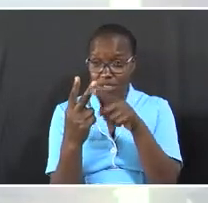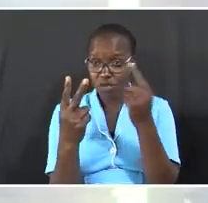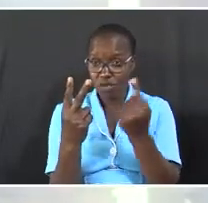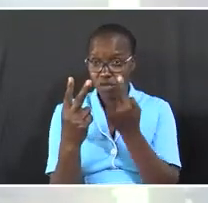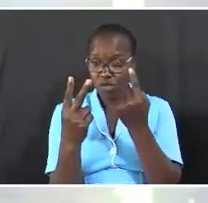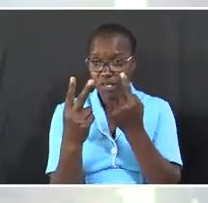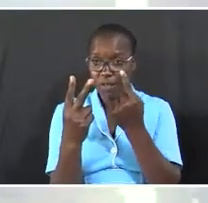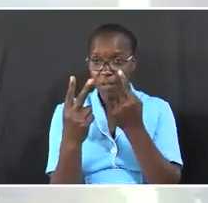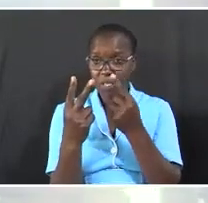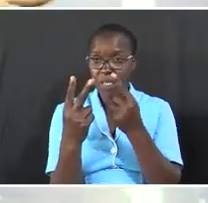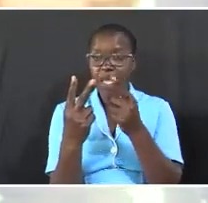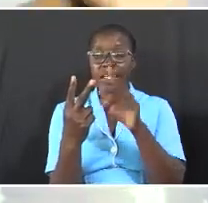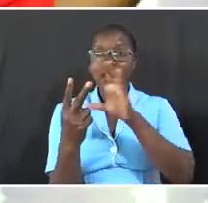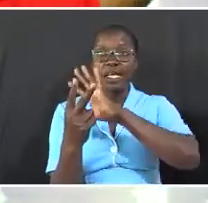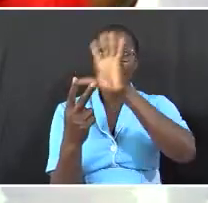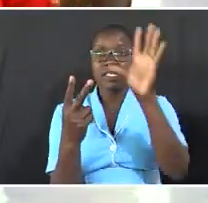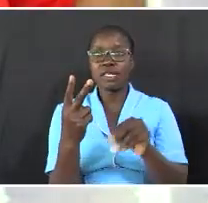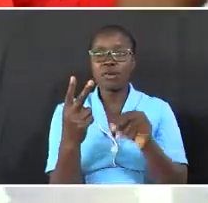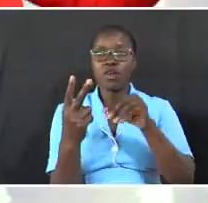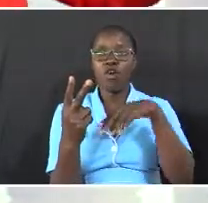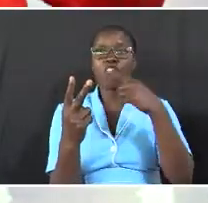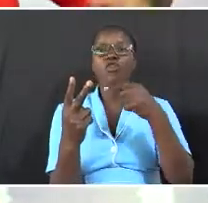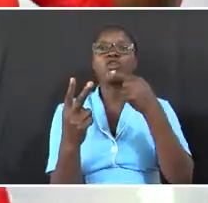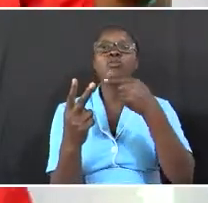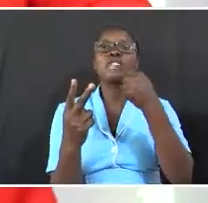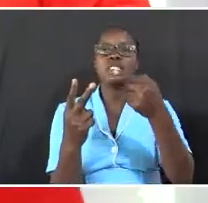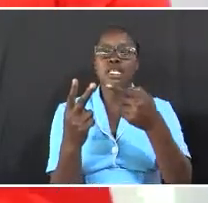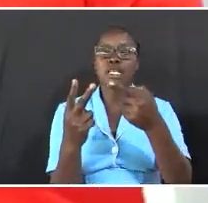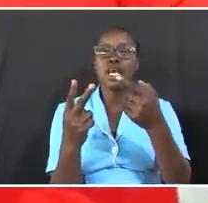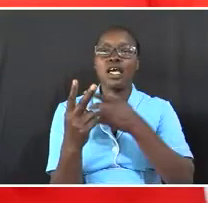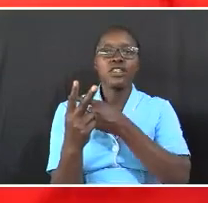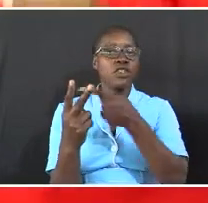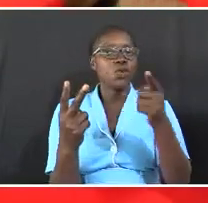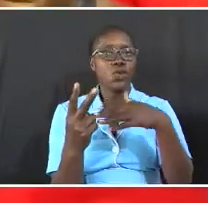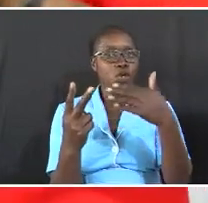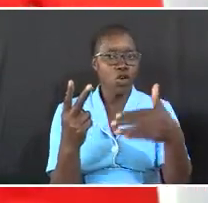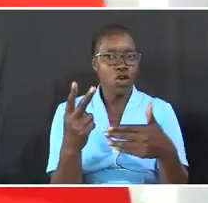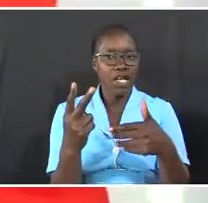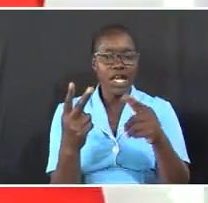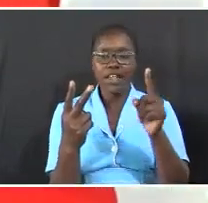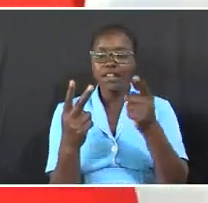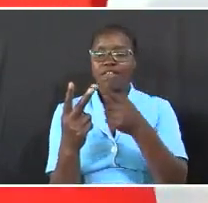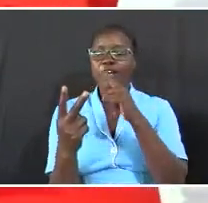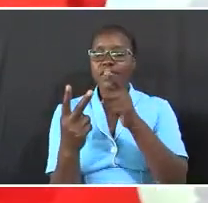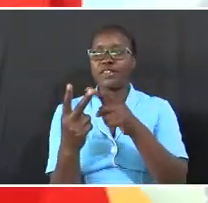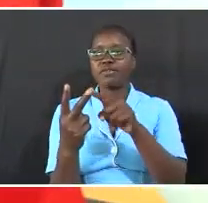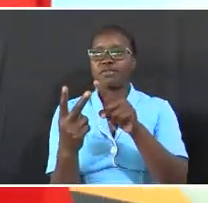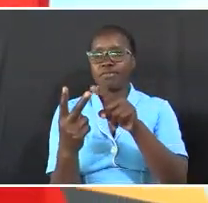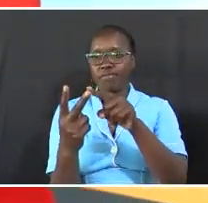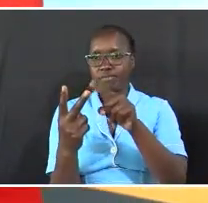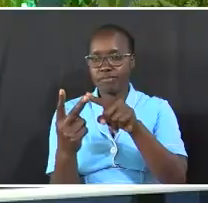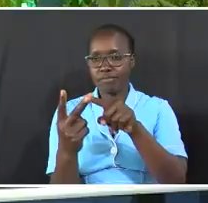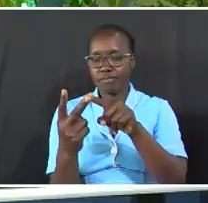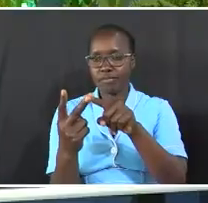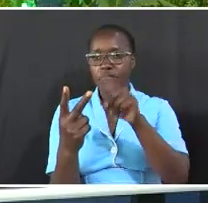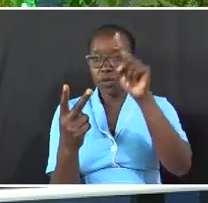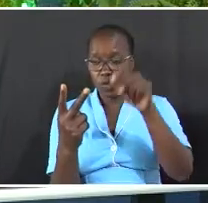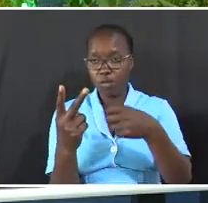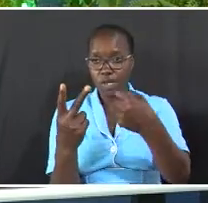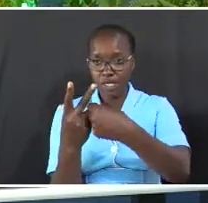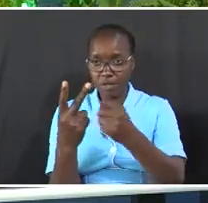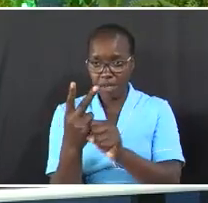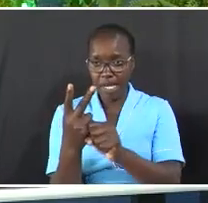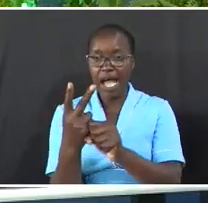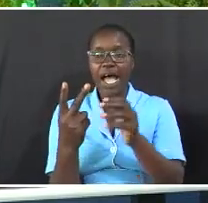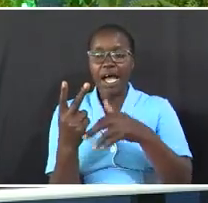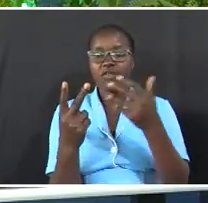two are a summary of what we have been seeing throughout the week. And the first choice that we must make after we